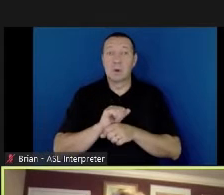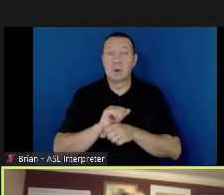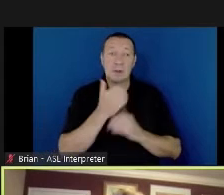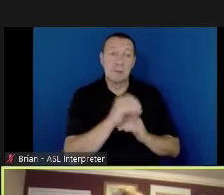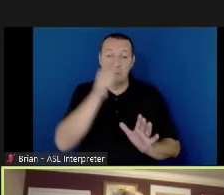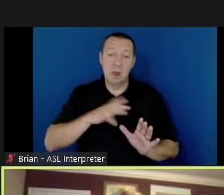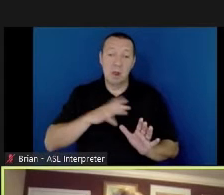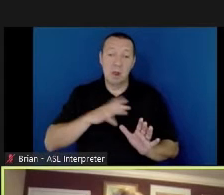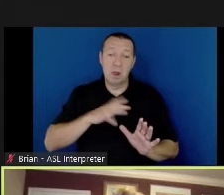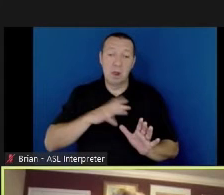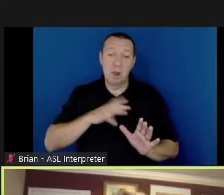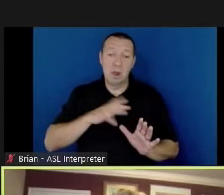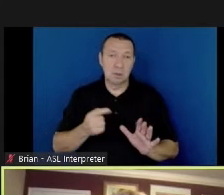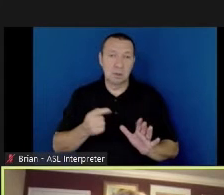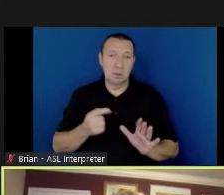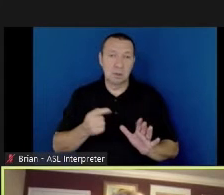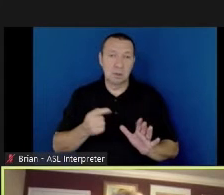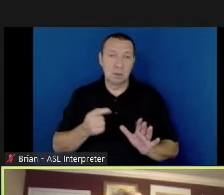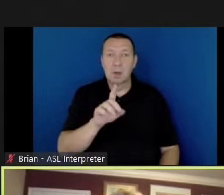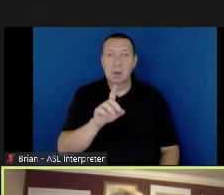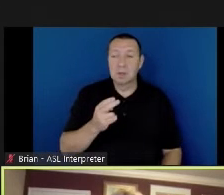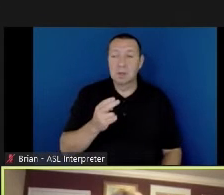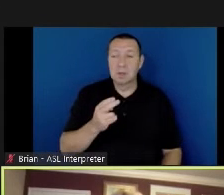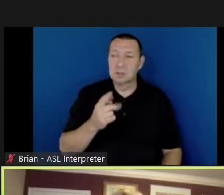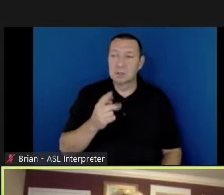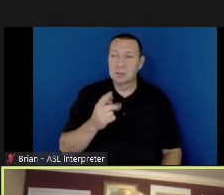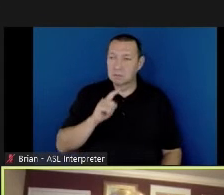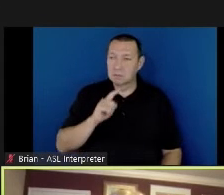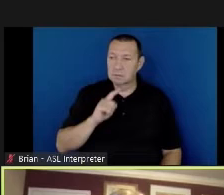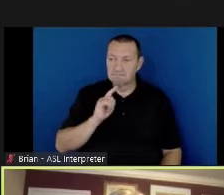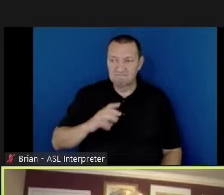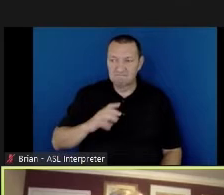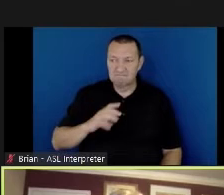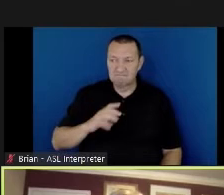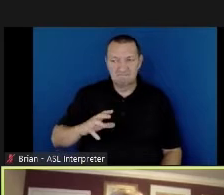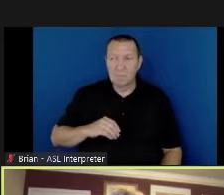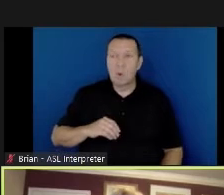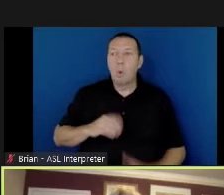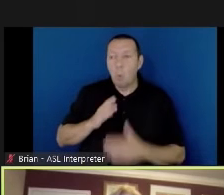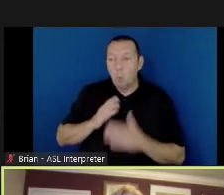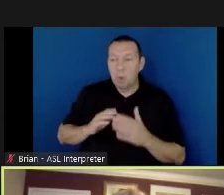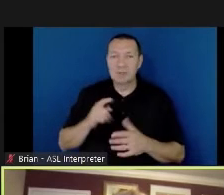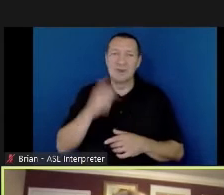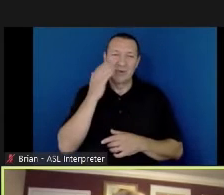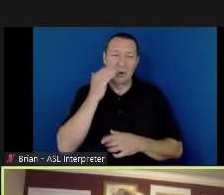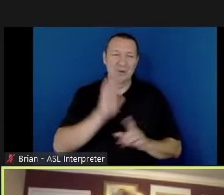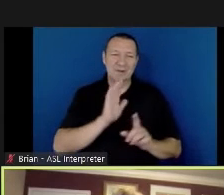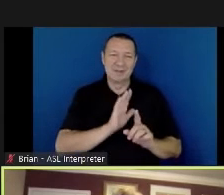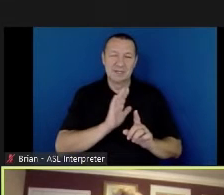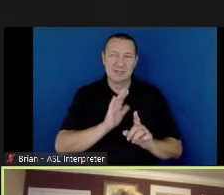Debbie, not willing to accept the status quo, and anyone who knows her knows that this is quite true of her,